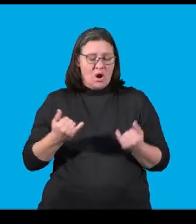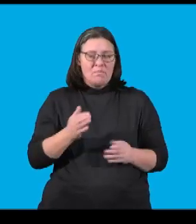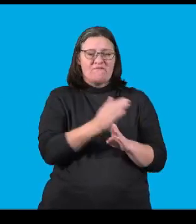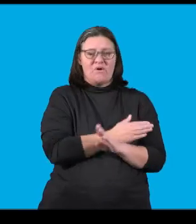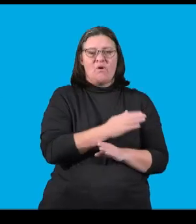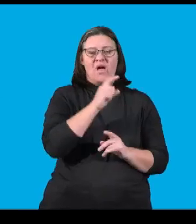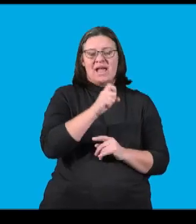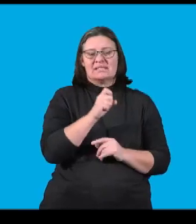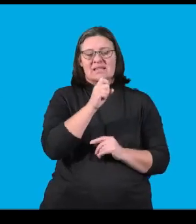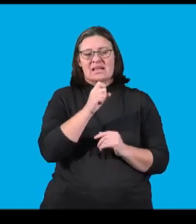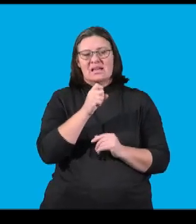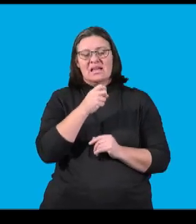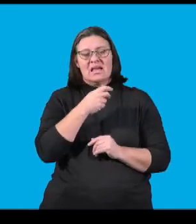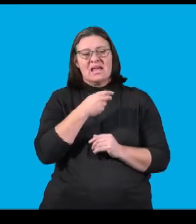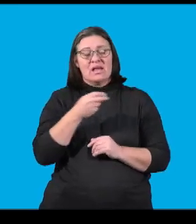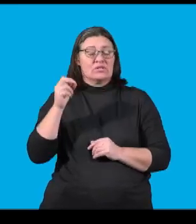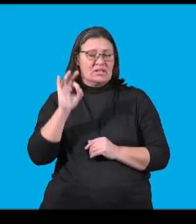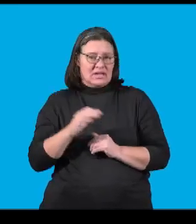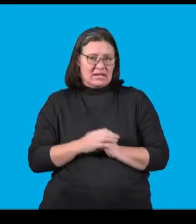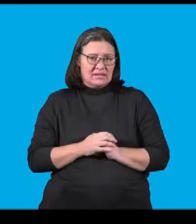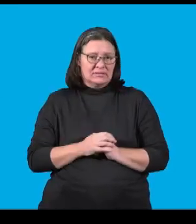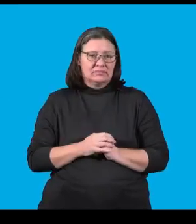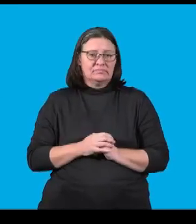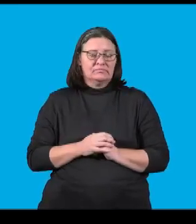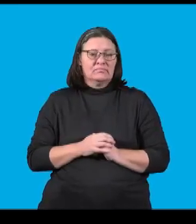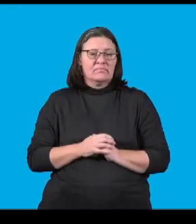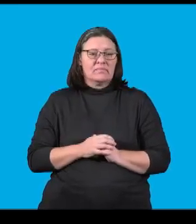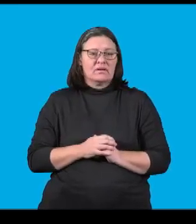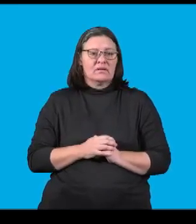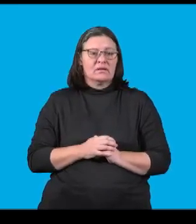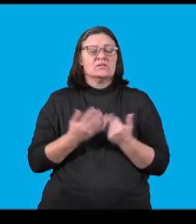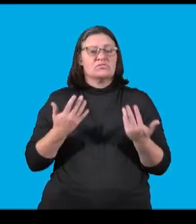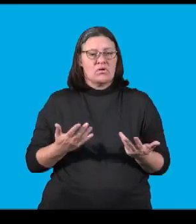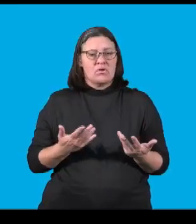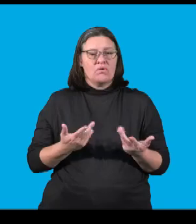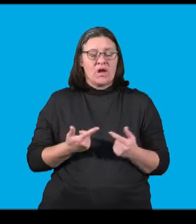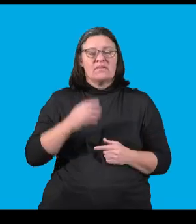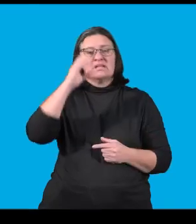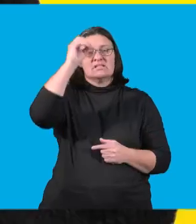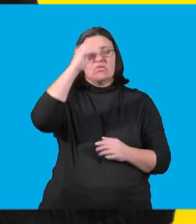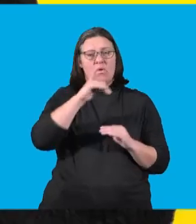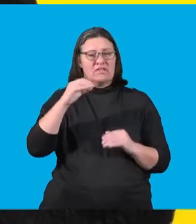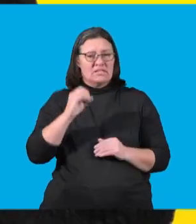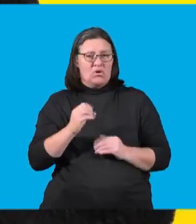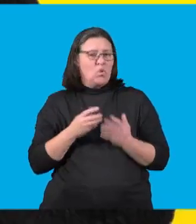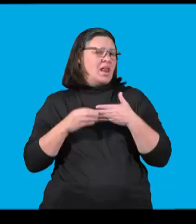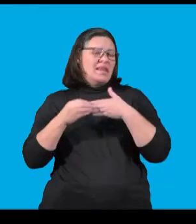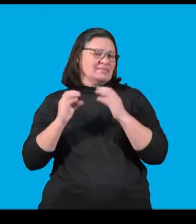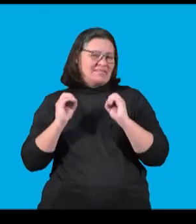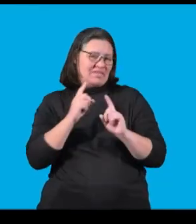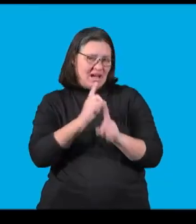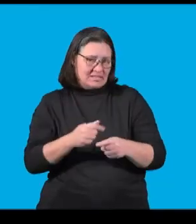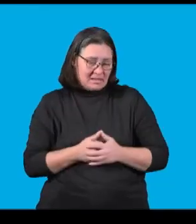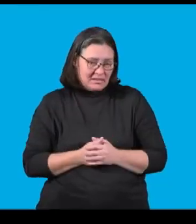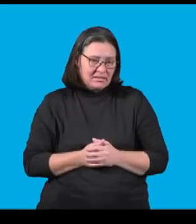of x is equal to 3. If you do it before you've cancelled out your common factors, you're going to end up again with 0 over 0, which is not going to lead